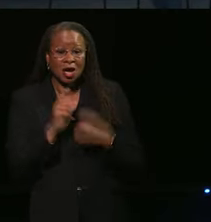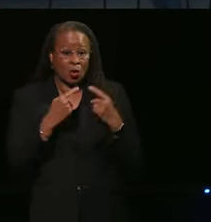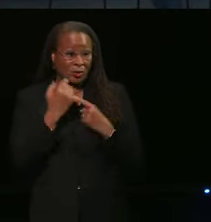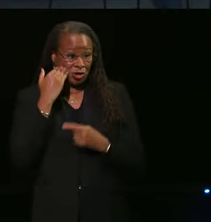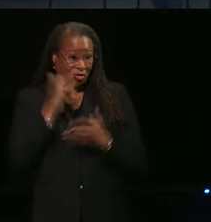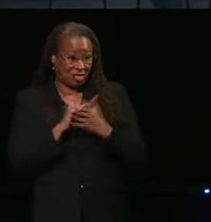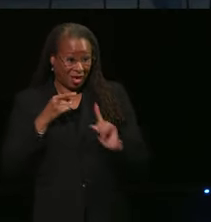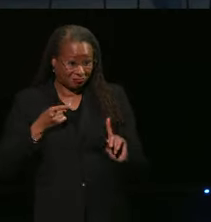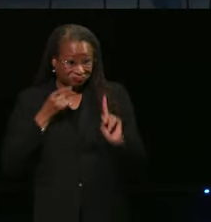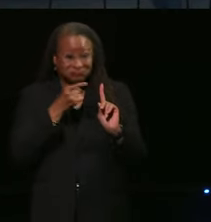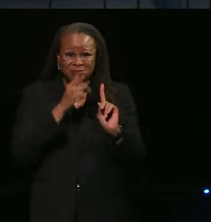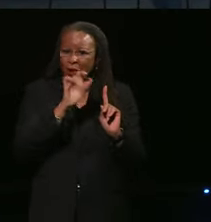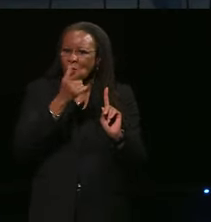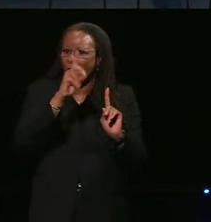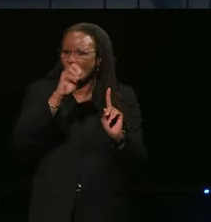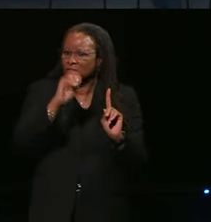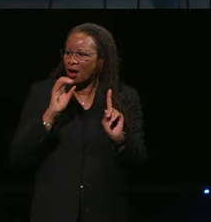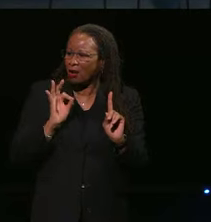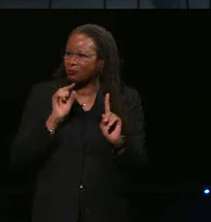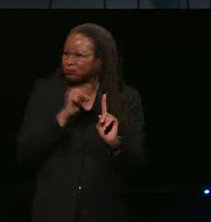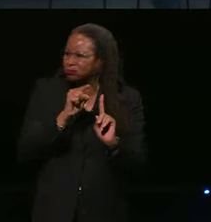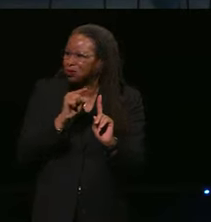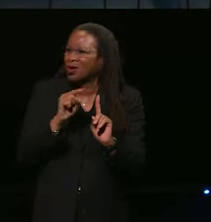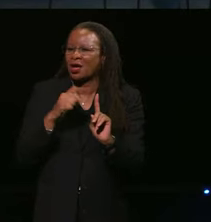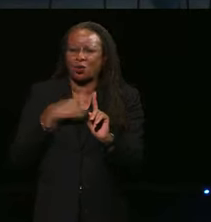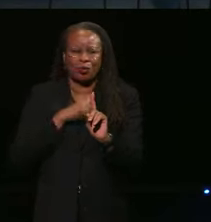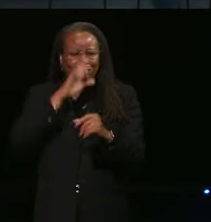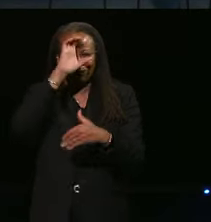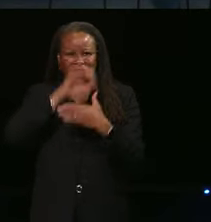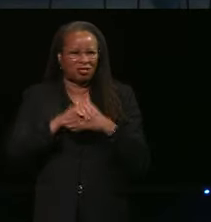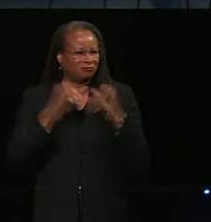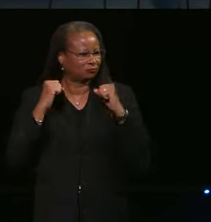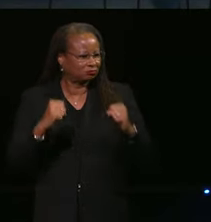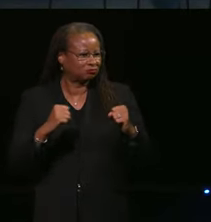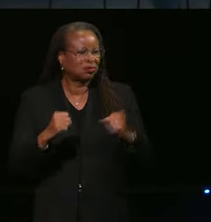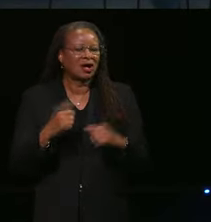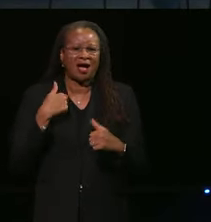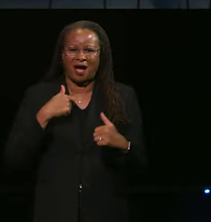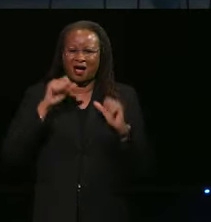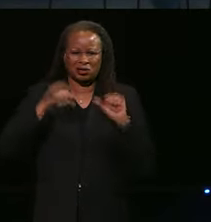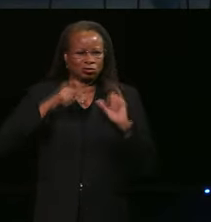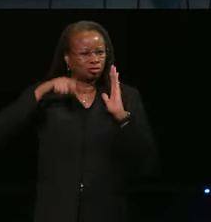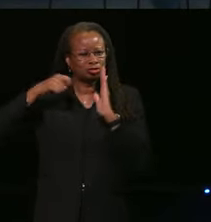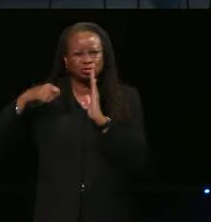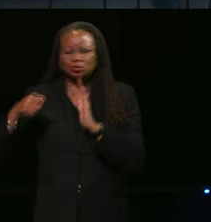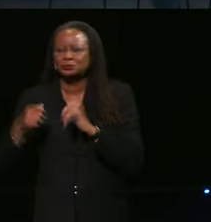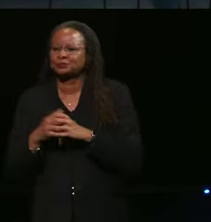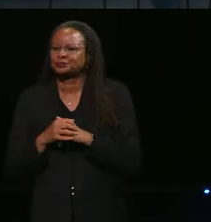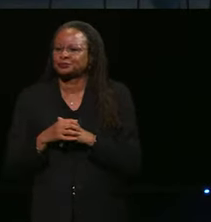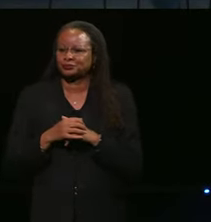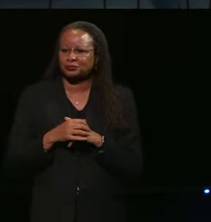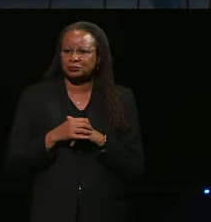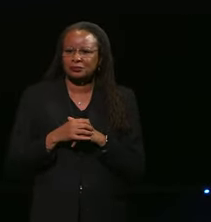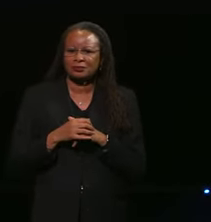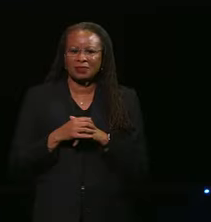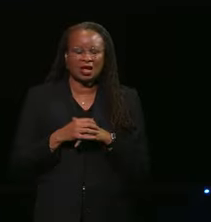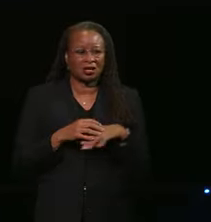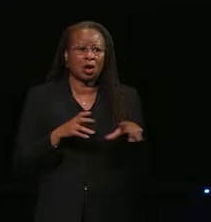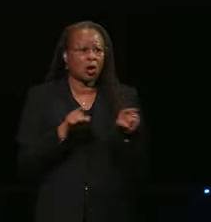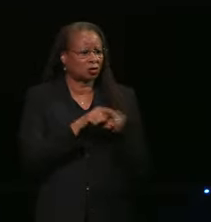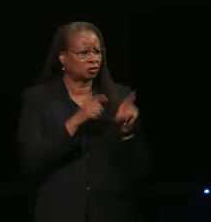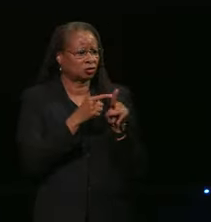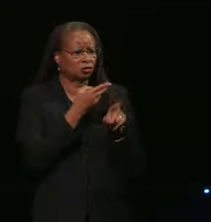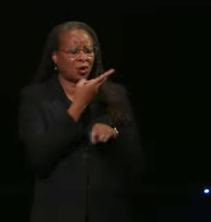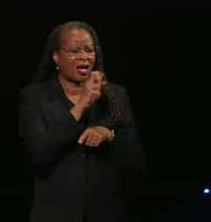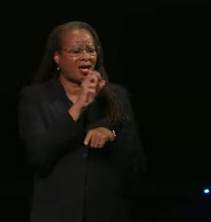this is our Golda, we had such a relief, and I could, you know, shoot and you know, also shout out to Helen, who